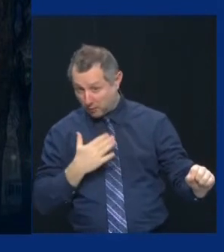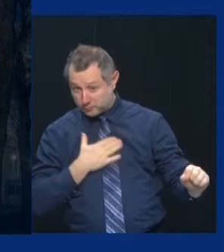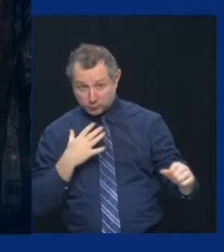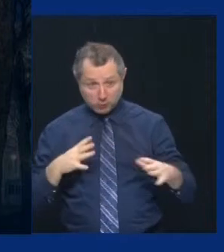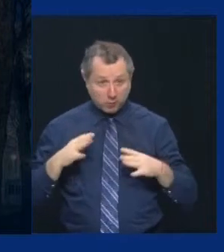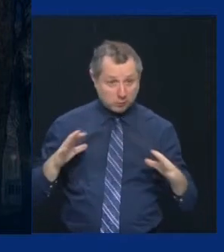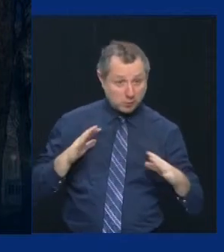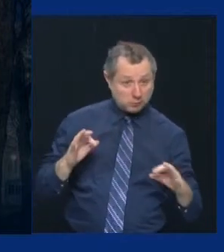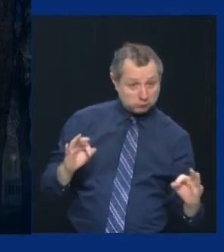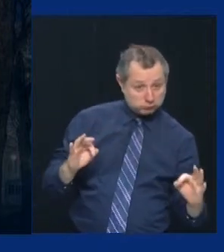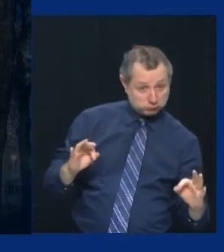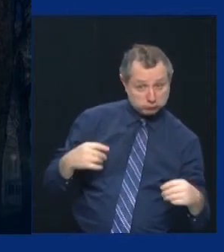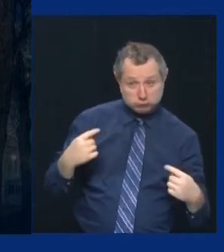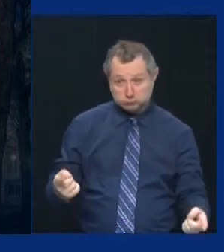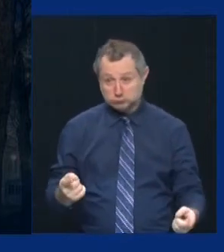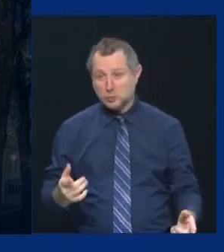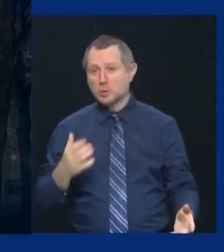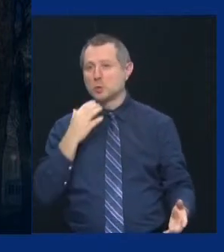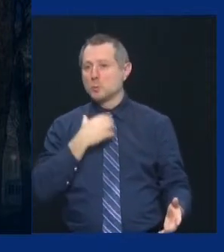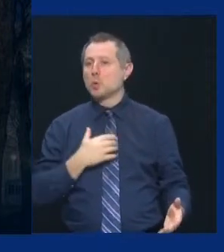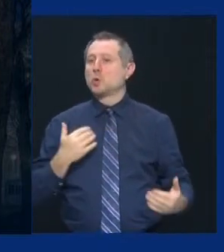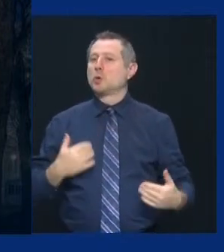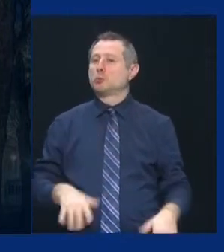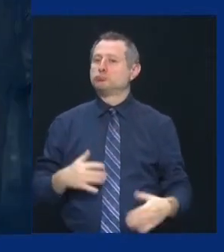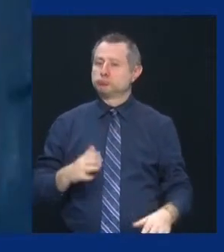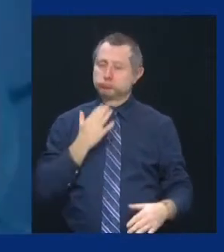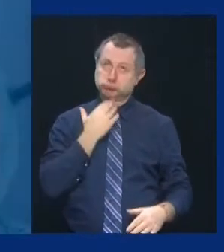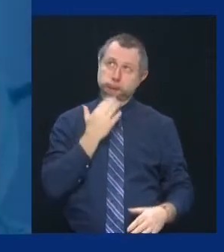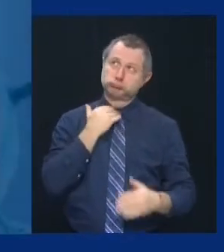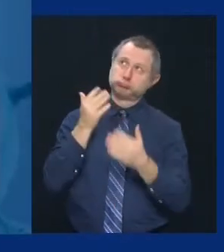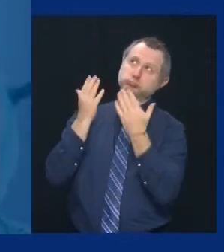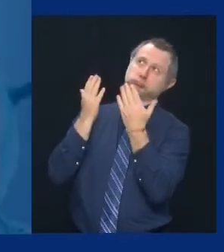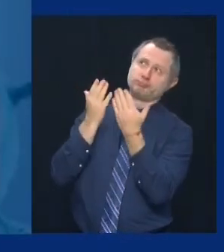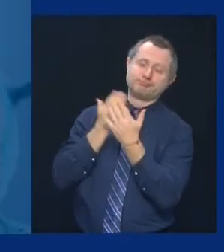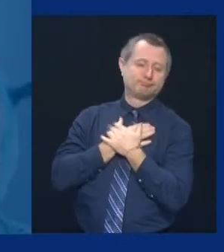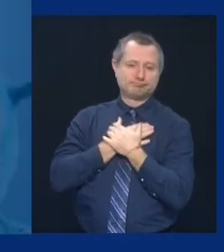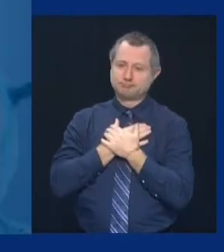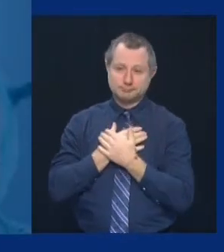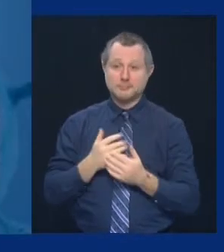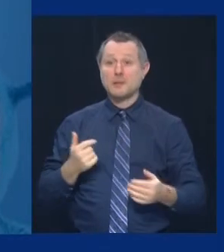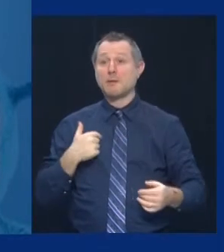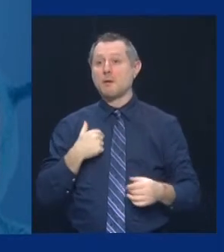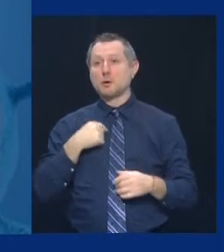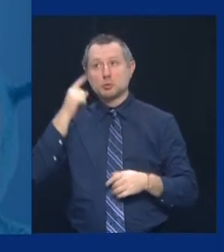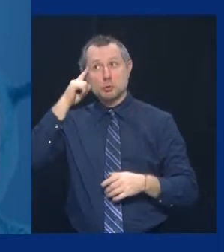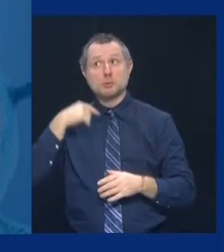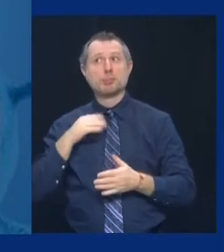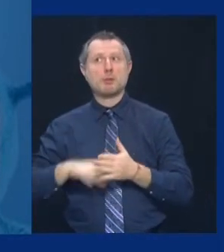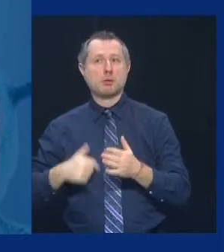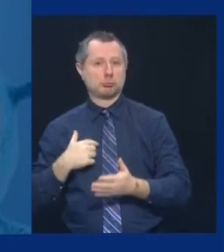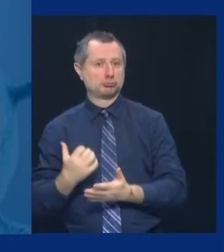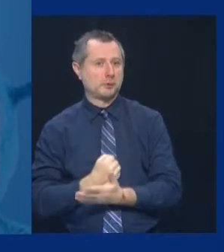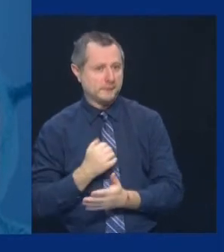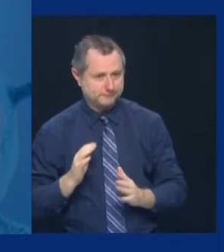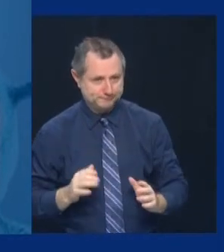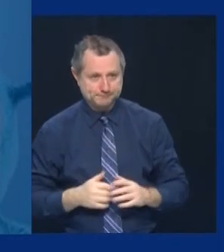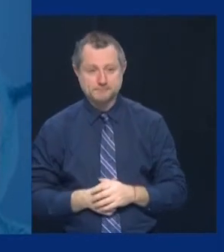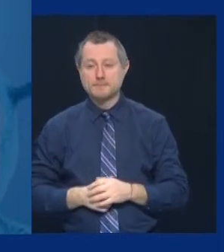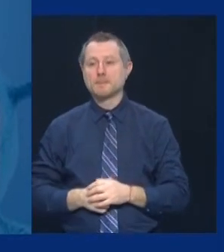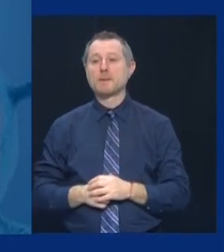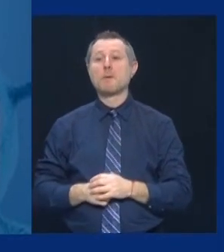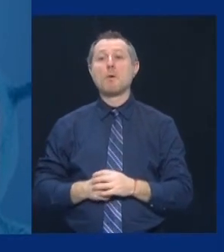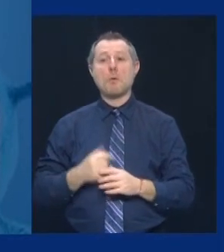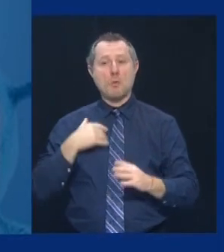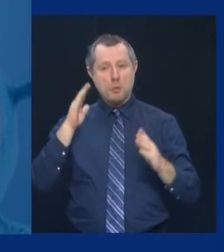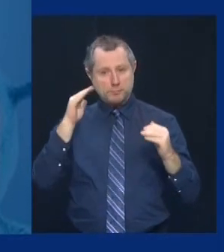Santa was very, very good to me, maybe better than I deserve. I hope New Yorkers took our